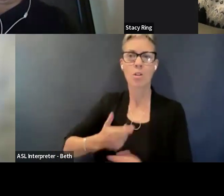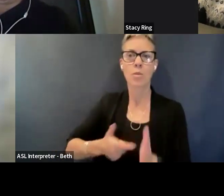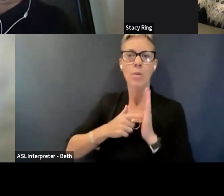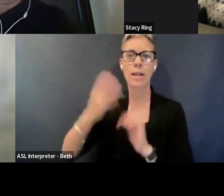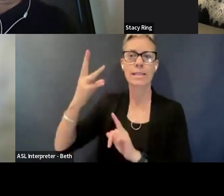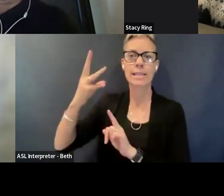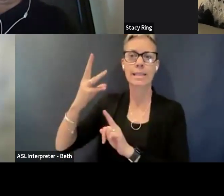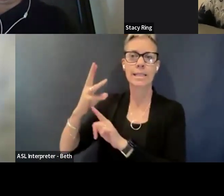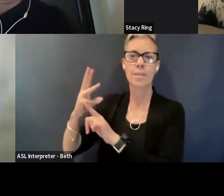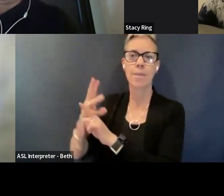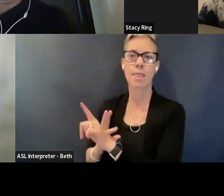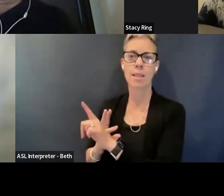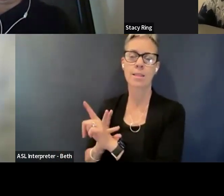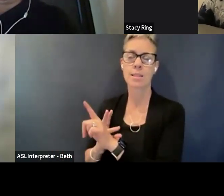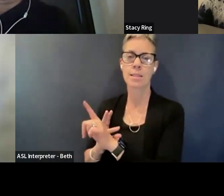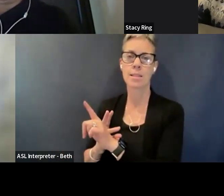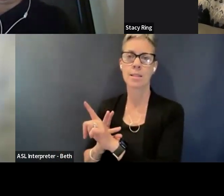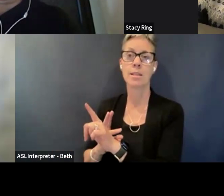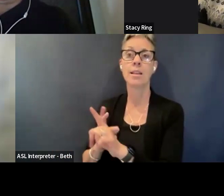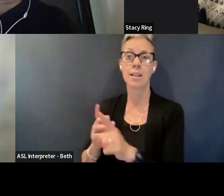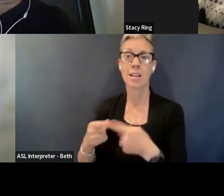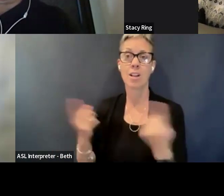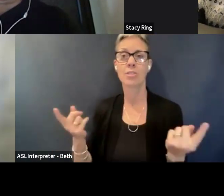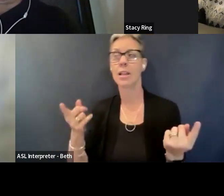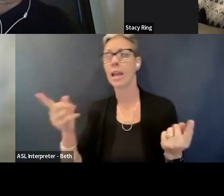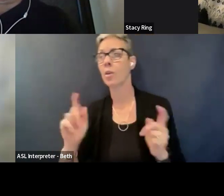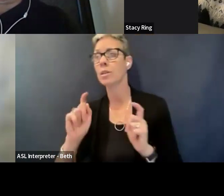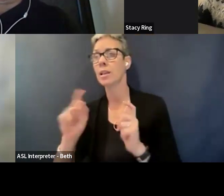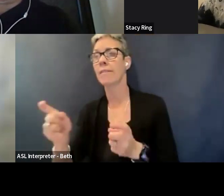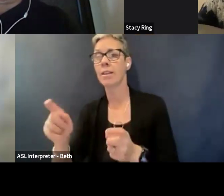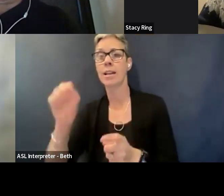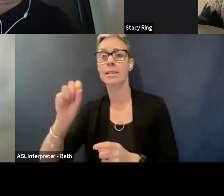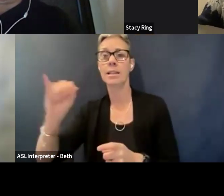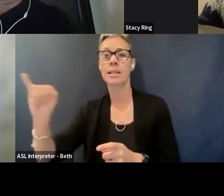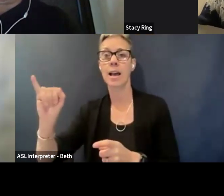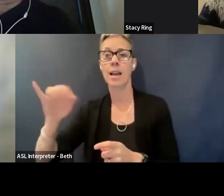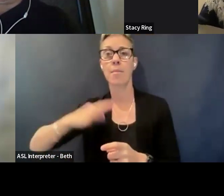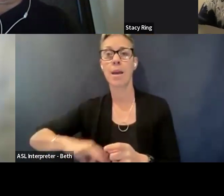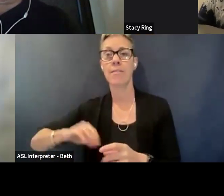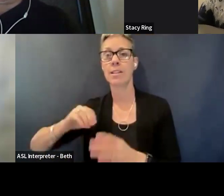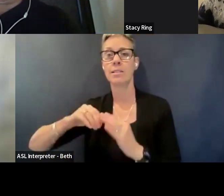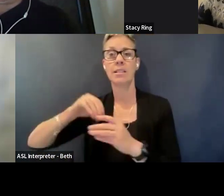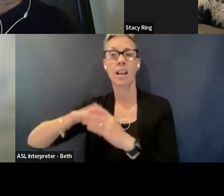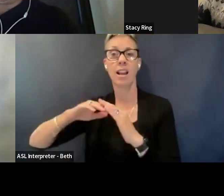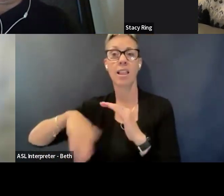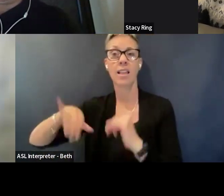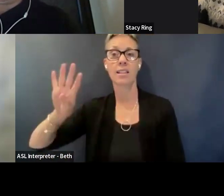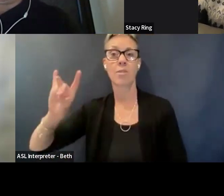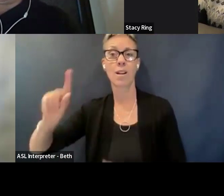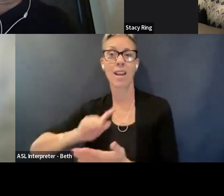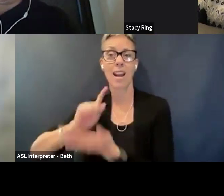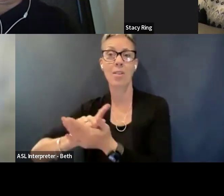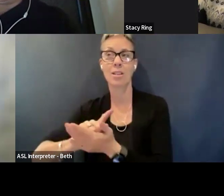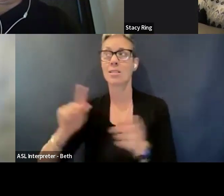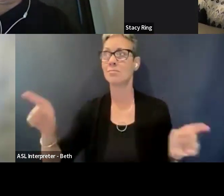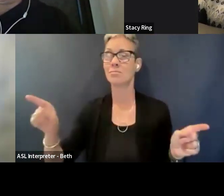months. By contrast, he was awarded SSI benefits through Social Security in less than 48 hours. Had